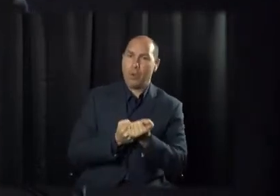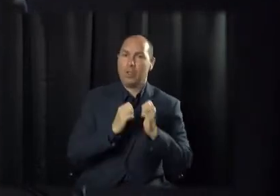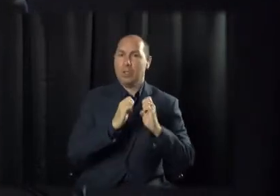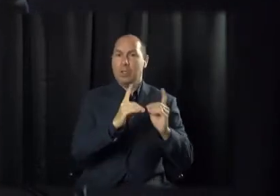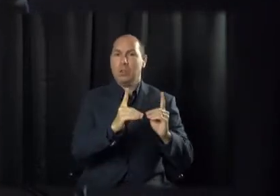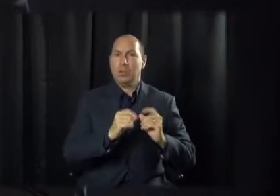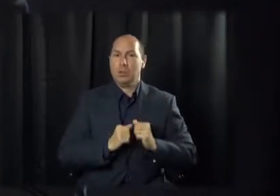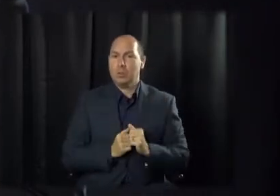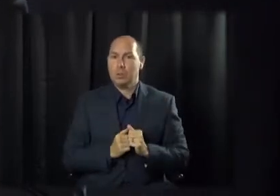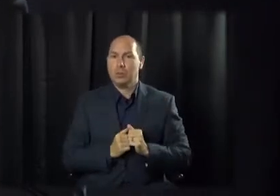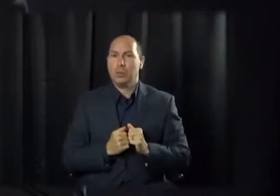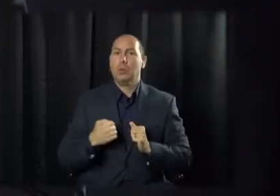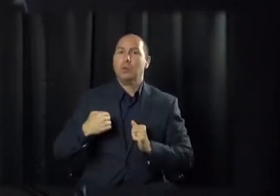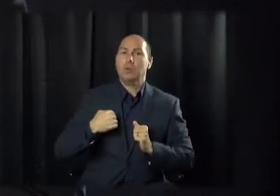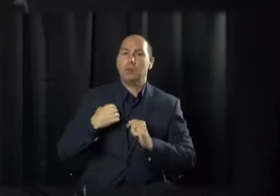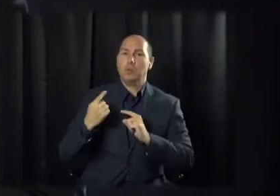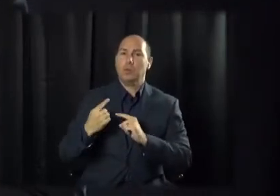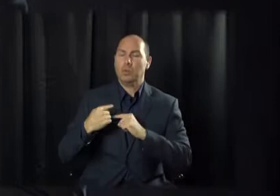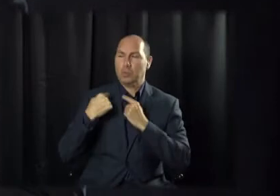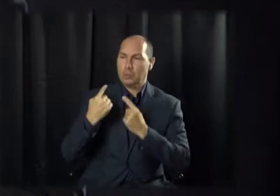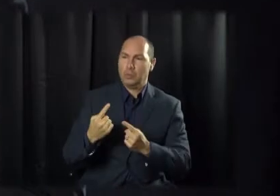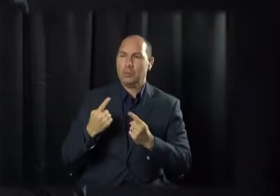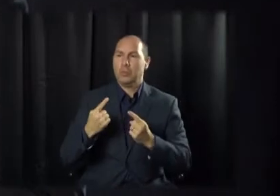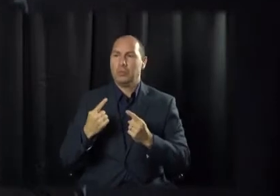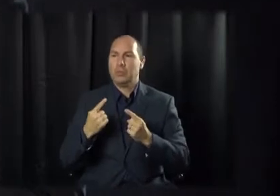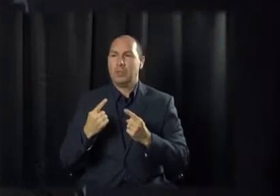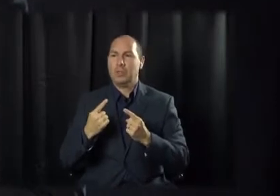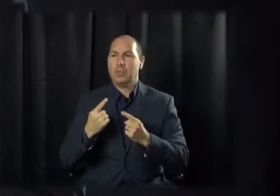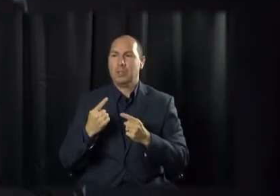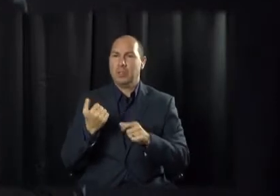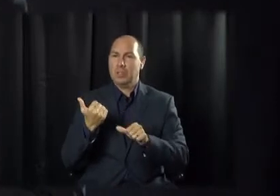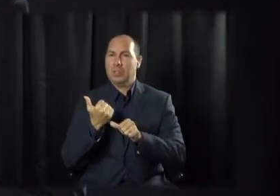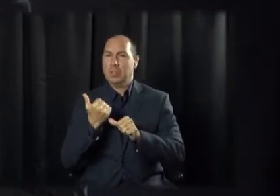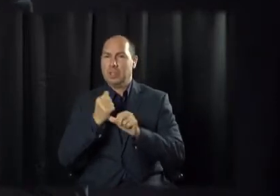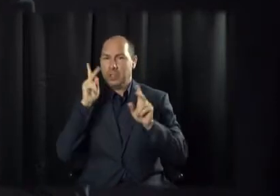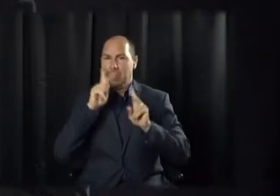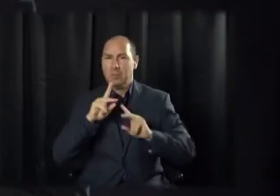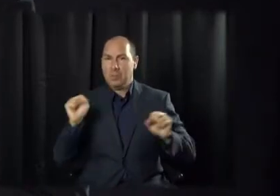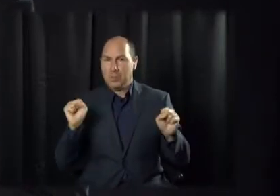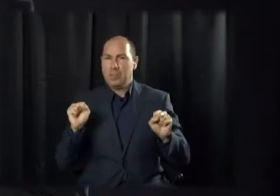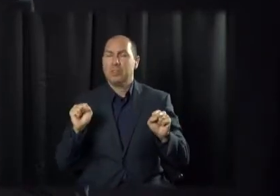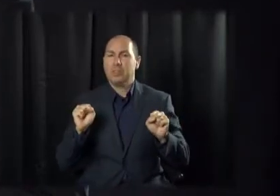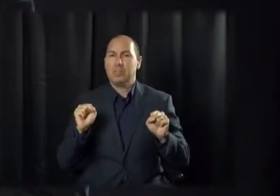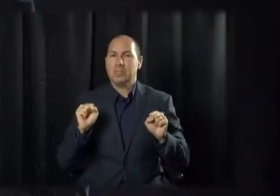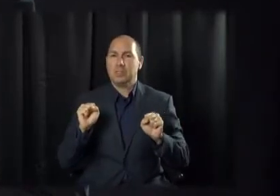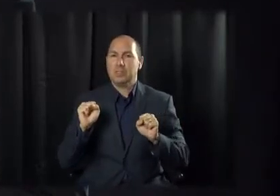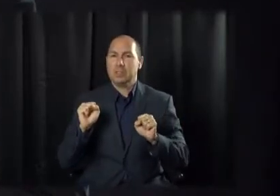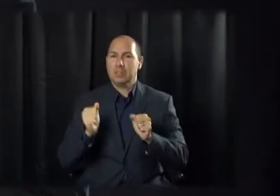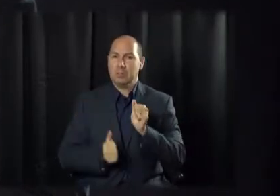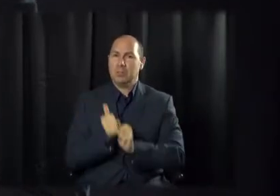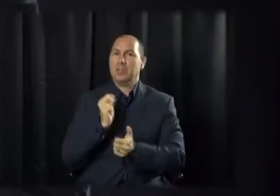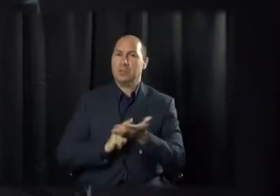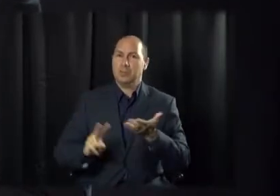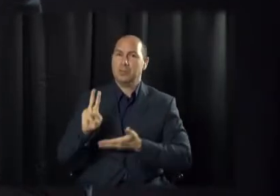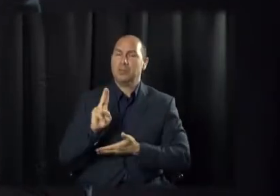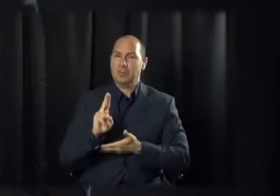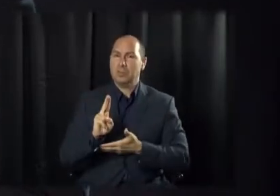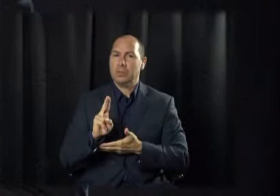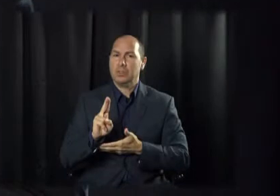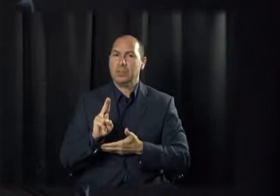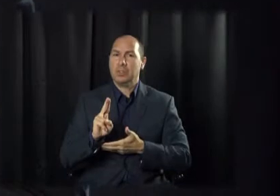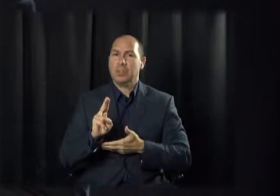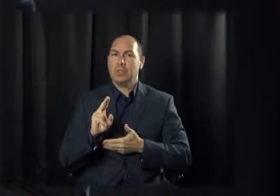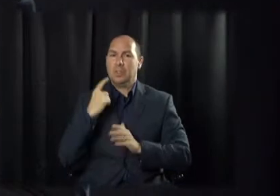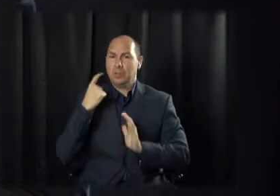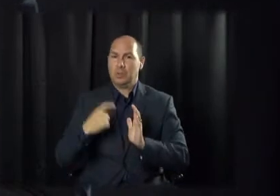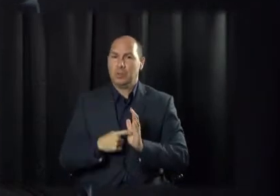president, as a chief financial officer of a major university. And there are a lot of back office functions that can be